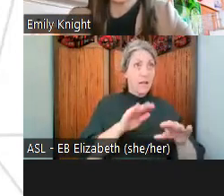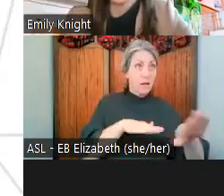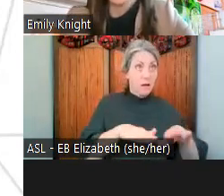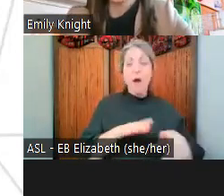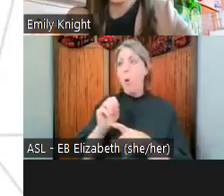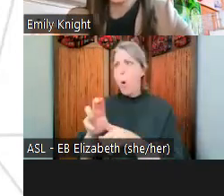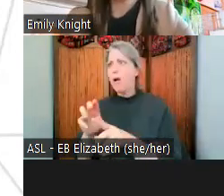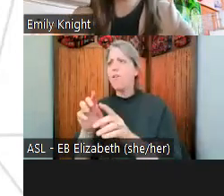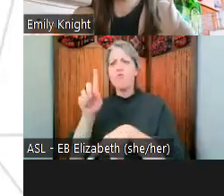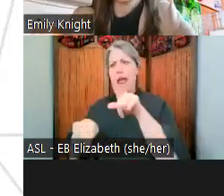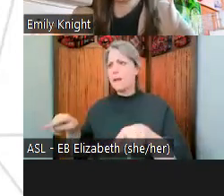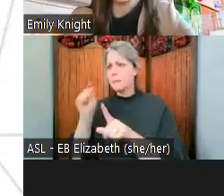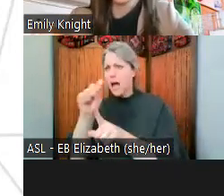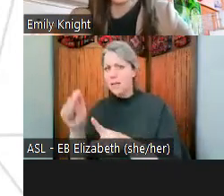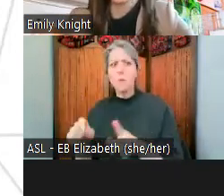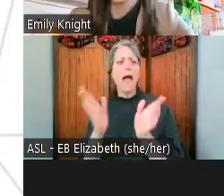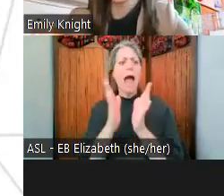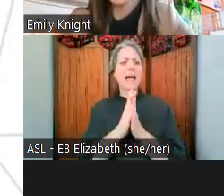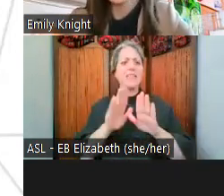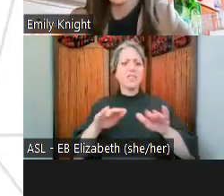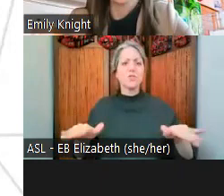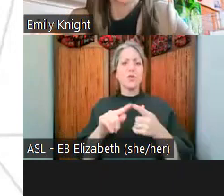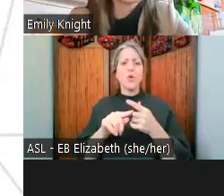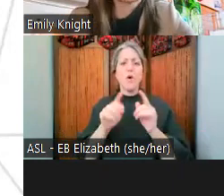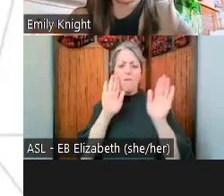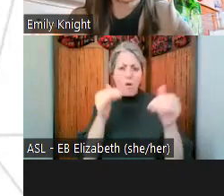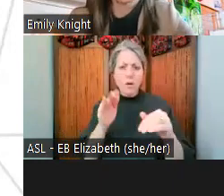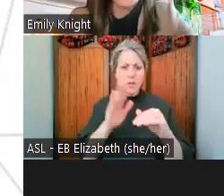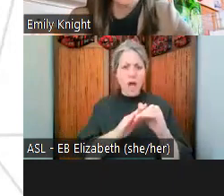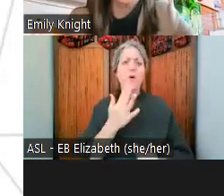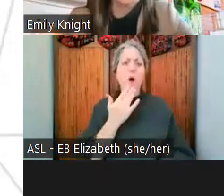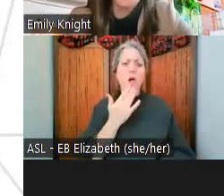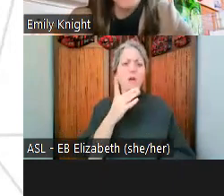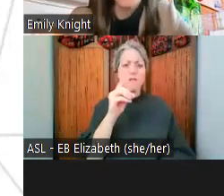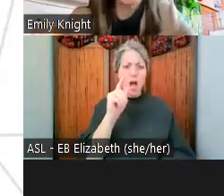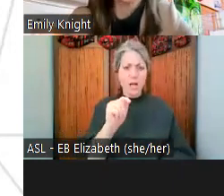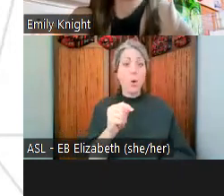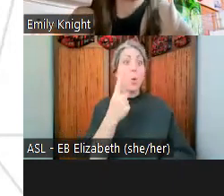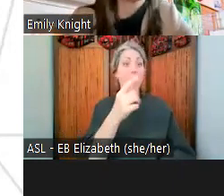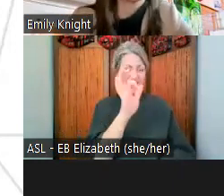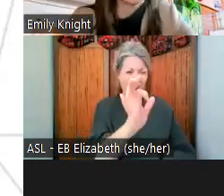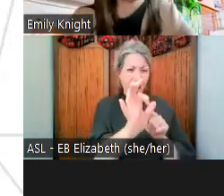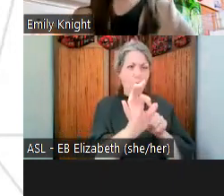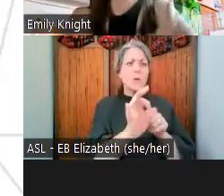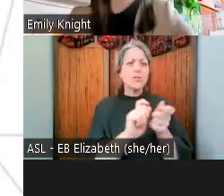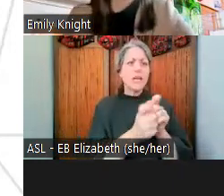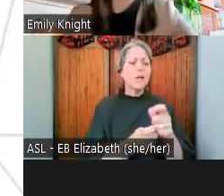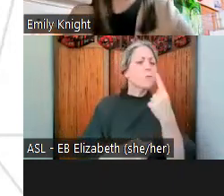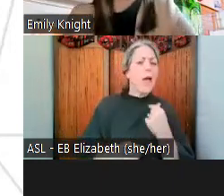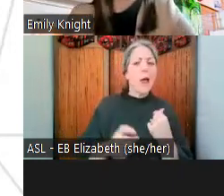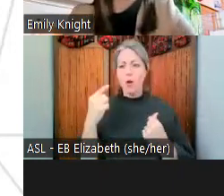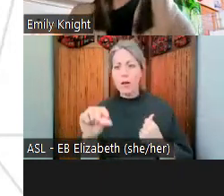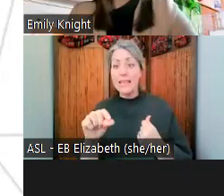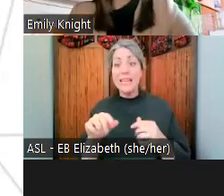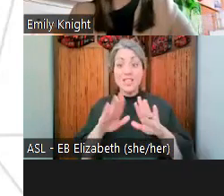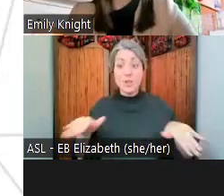dots. And one dot in the picture would either turn red or green, and the children had to just press a button and